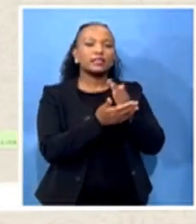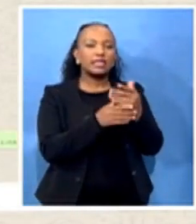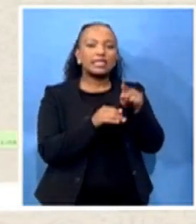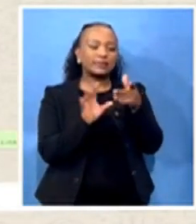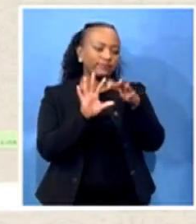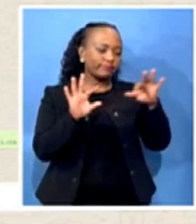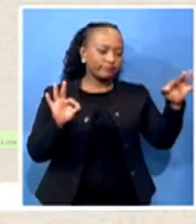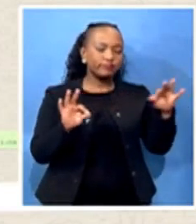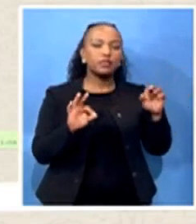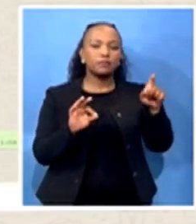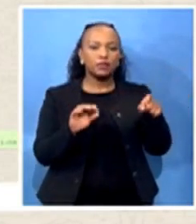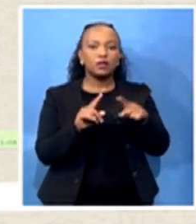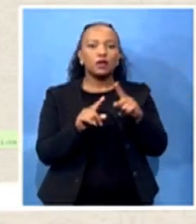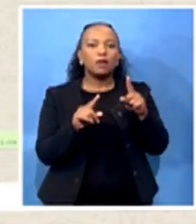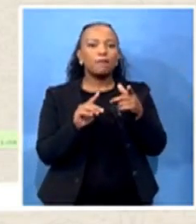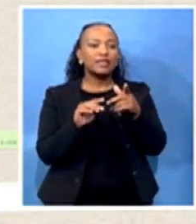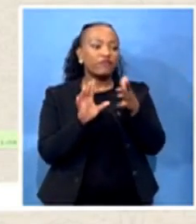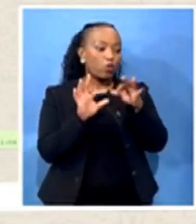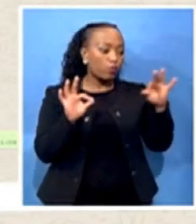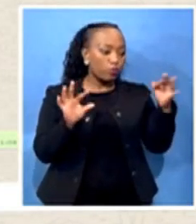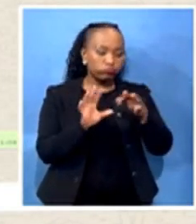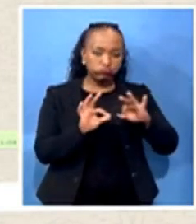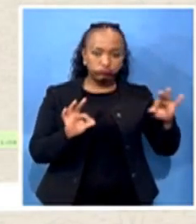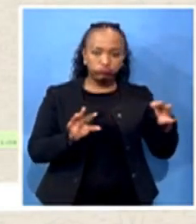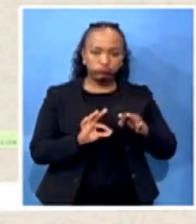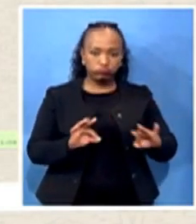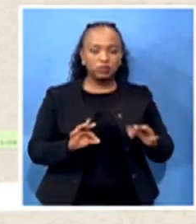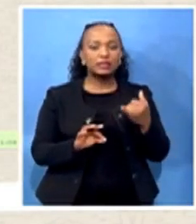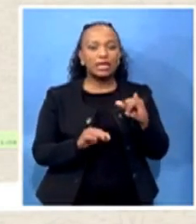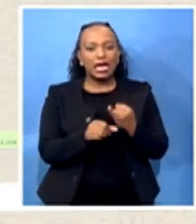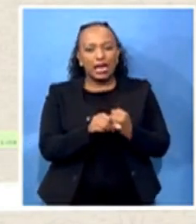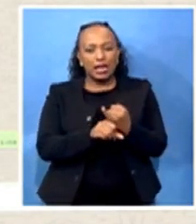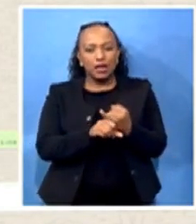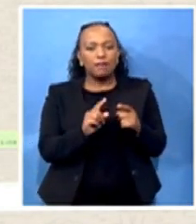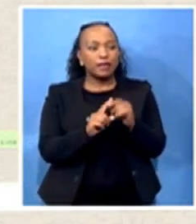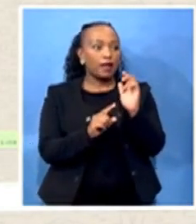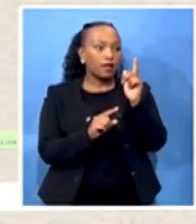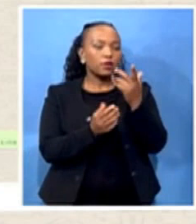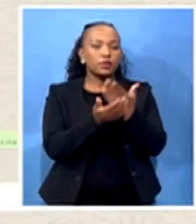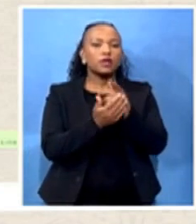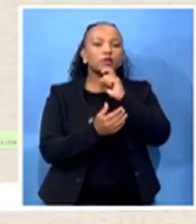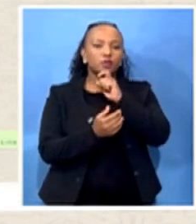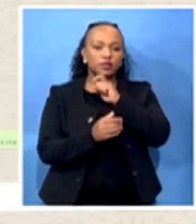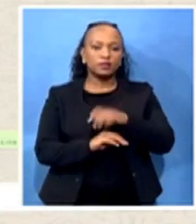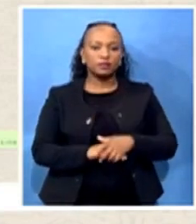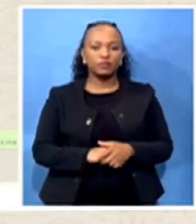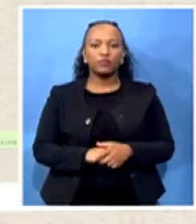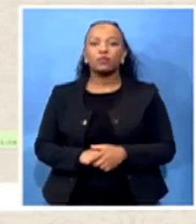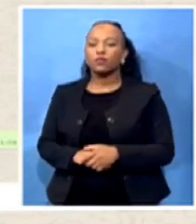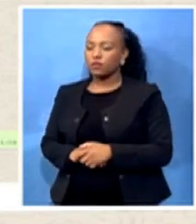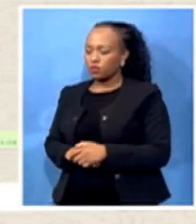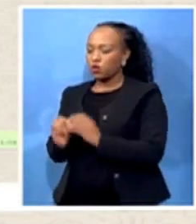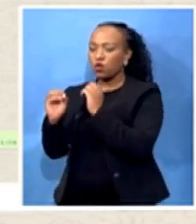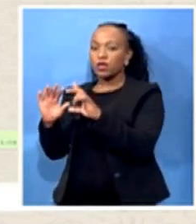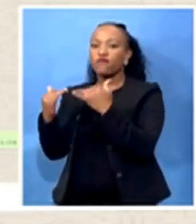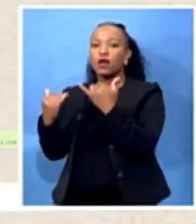still in its early stages, but yes, it's something that you can use currently. Okay, so is it restricted to words for now? Just